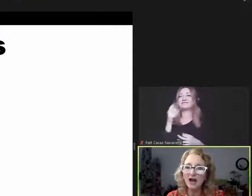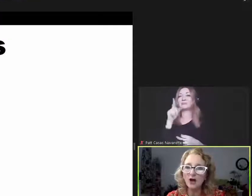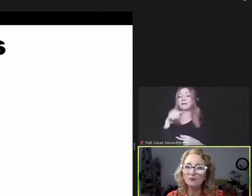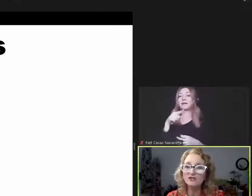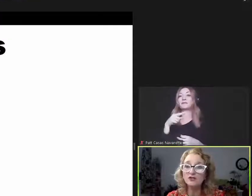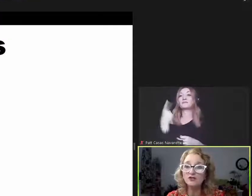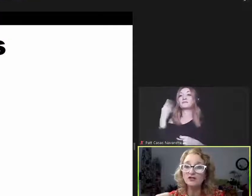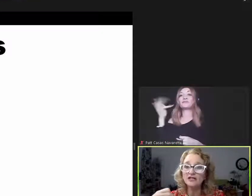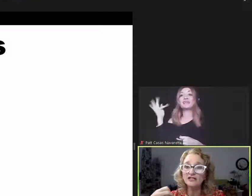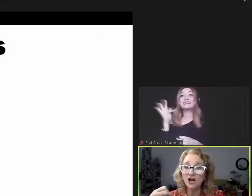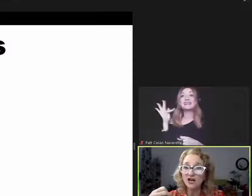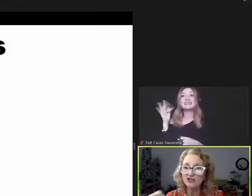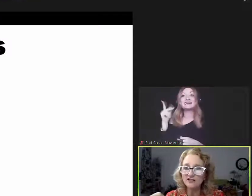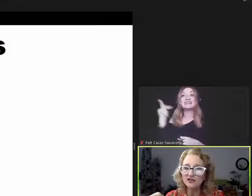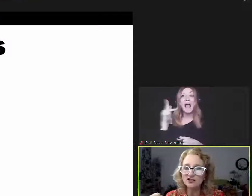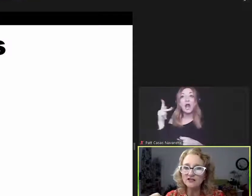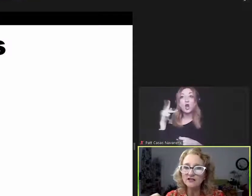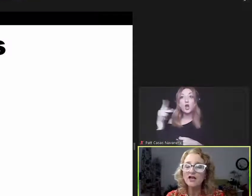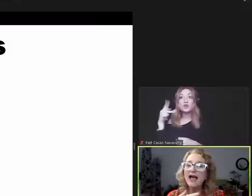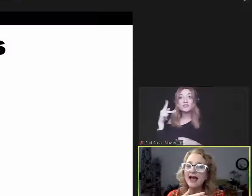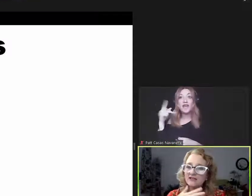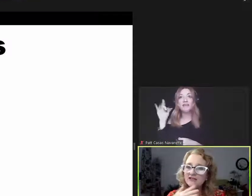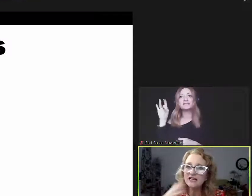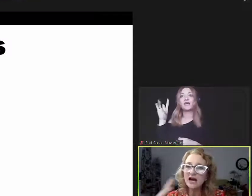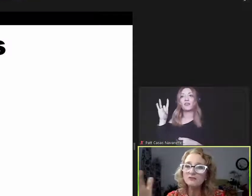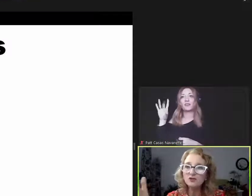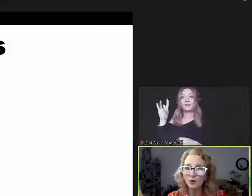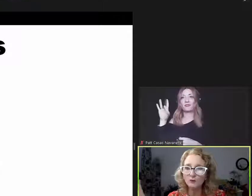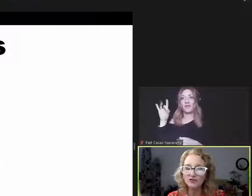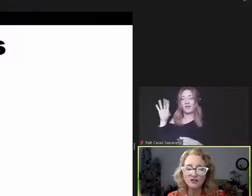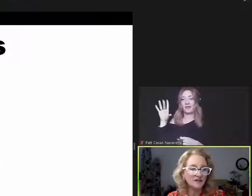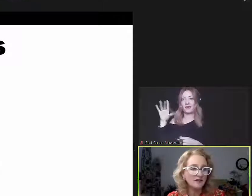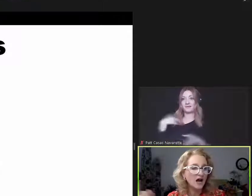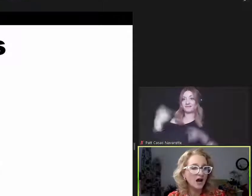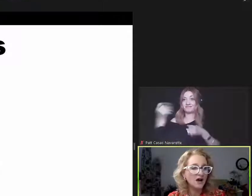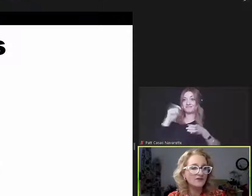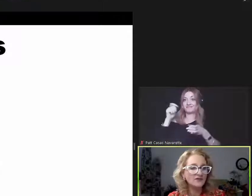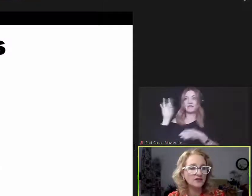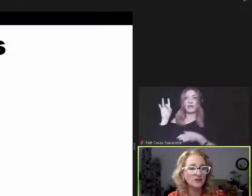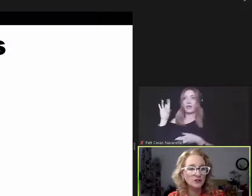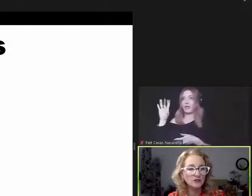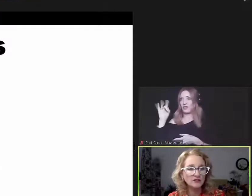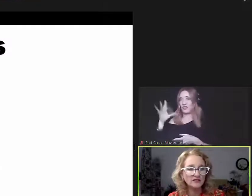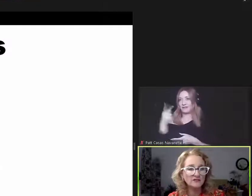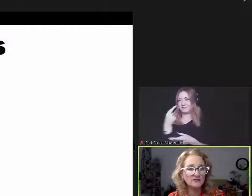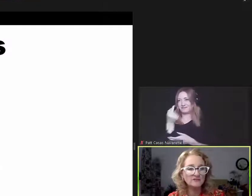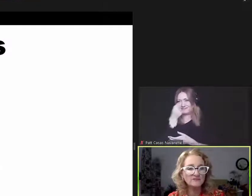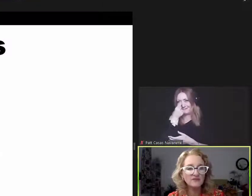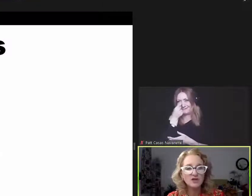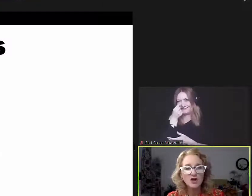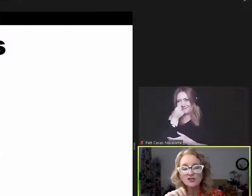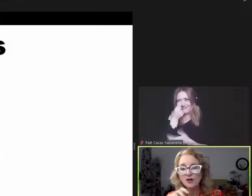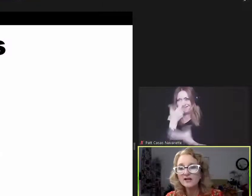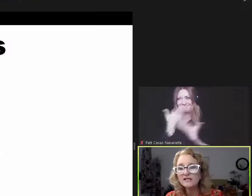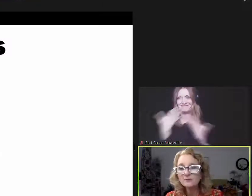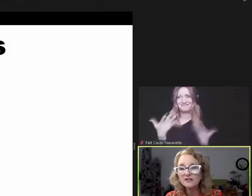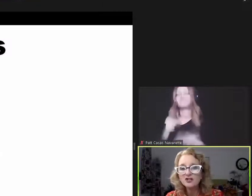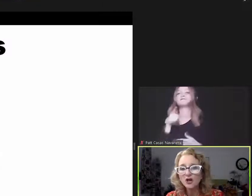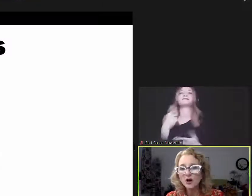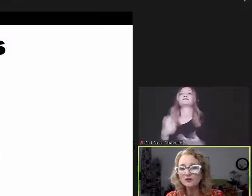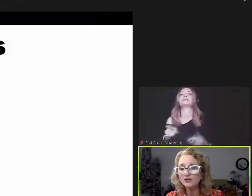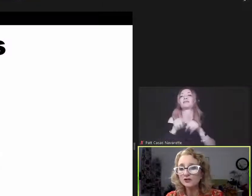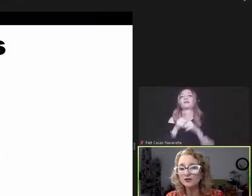really helps the digestion and the absorption of the nutrients. So it's